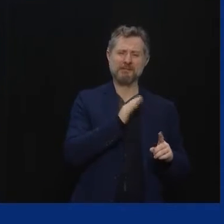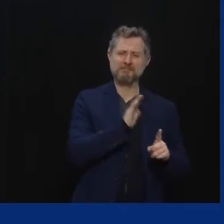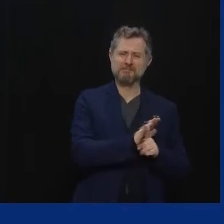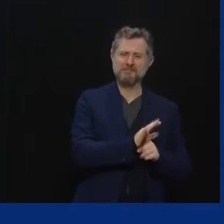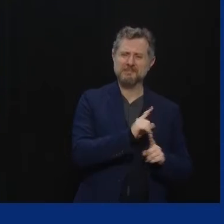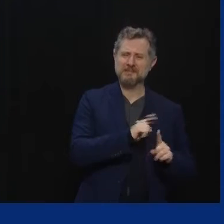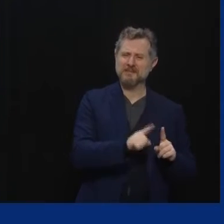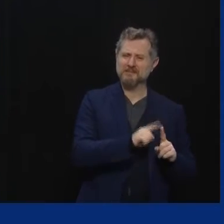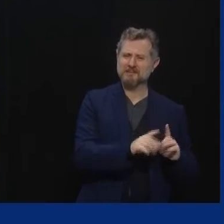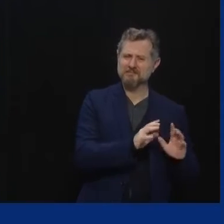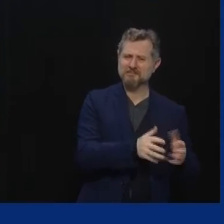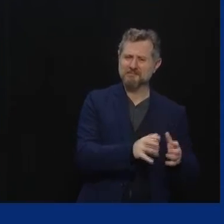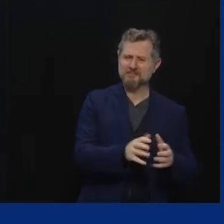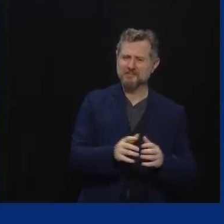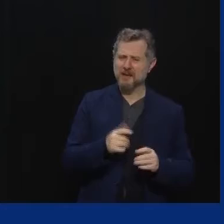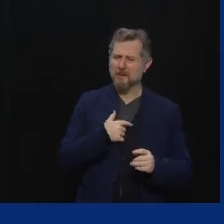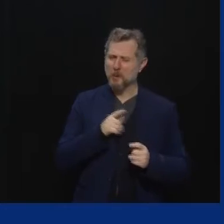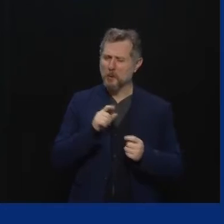be an